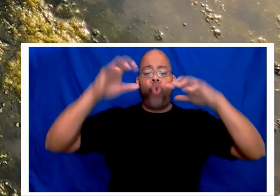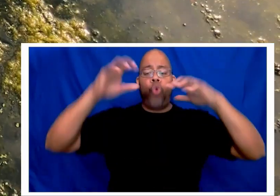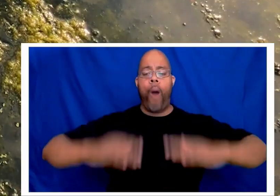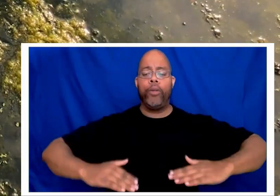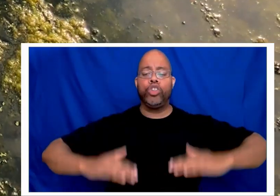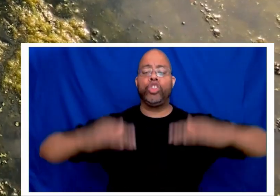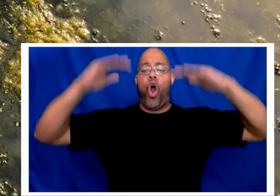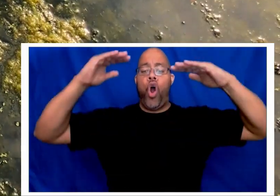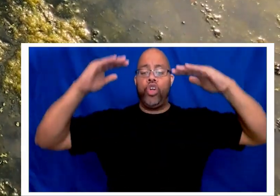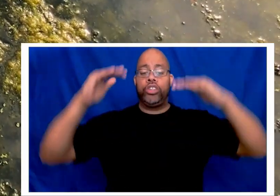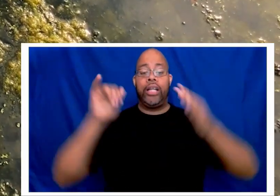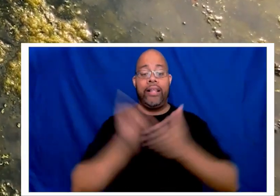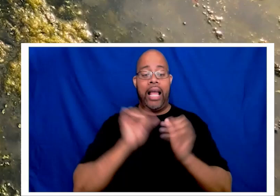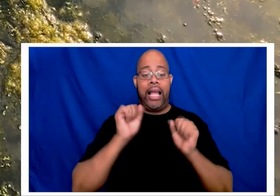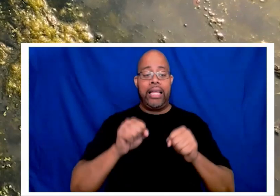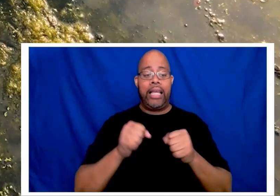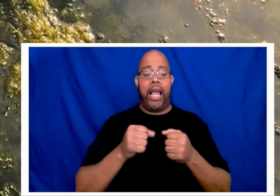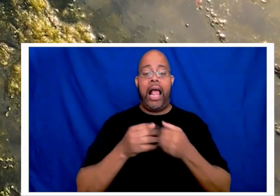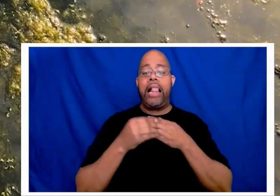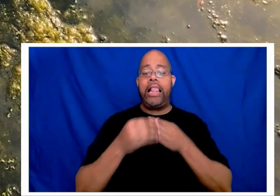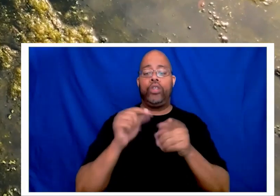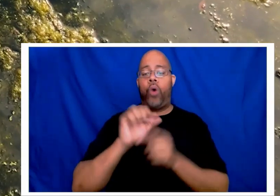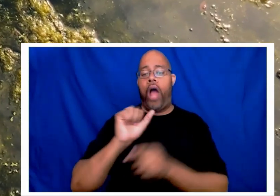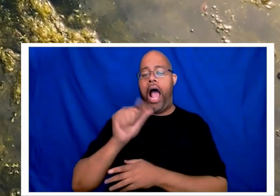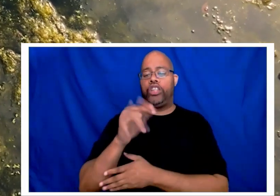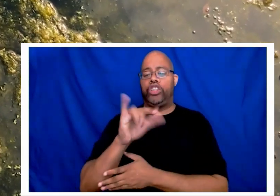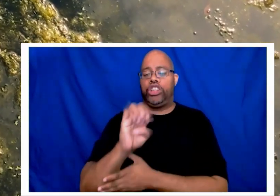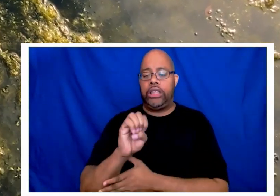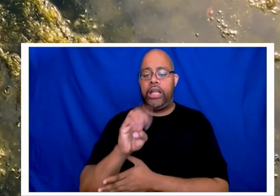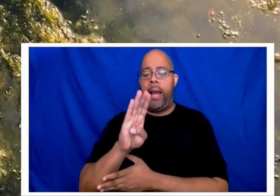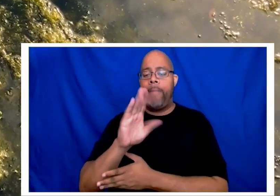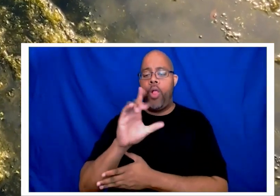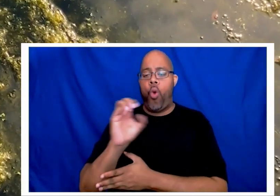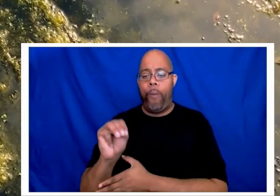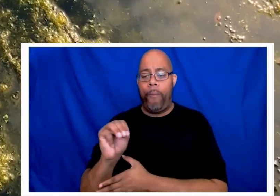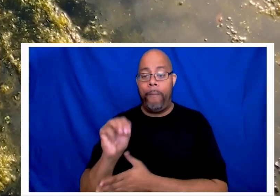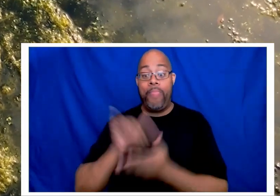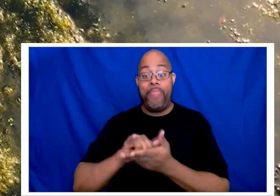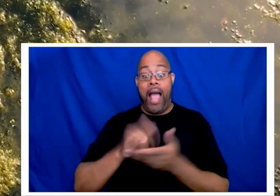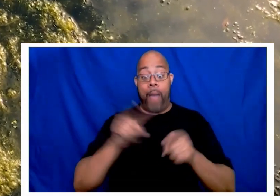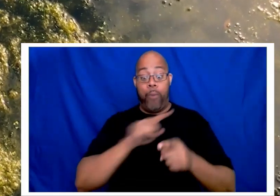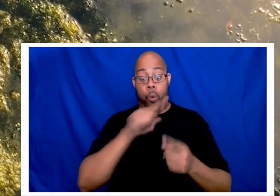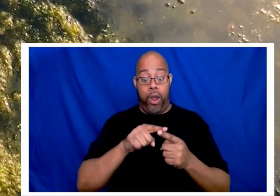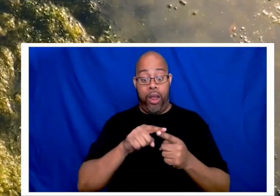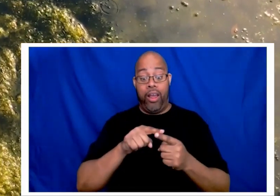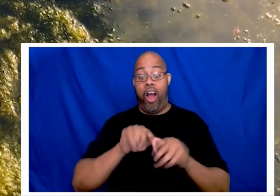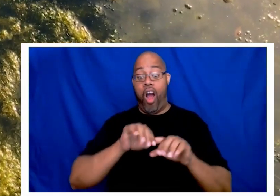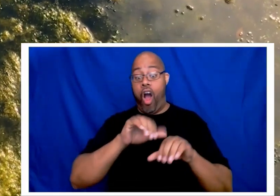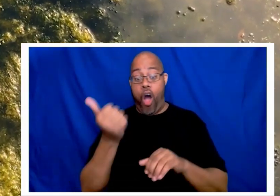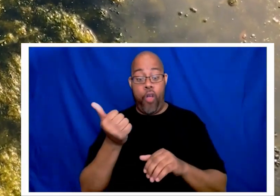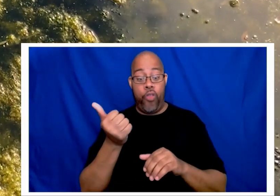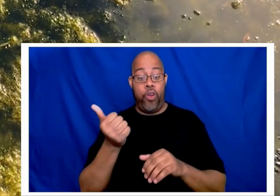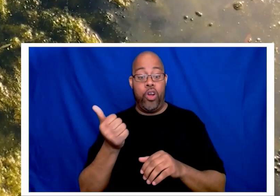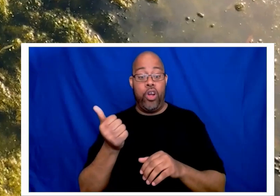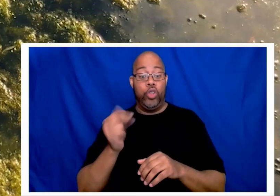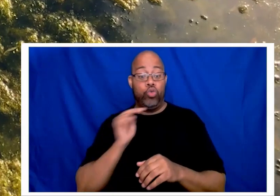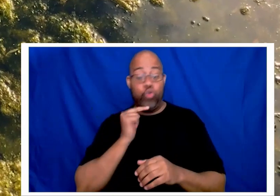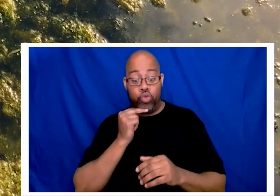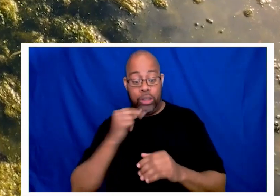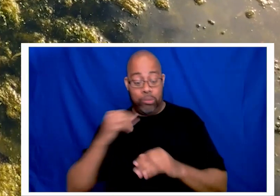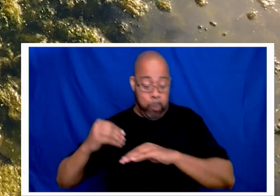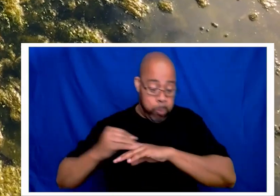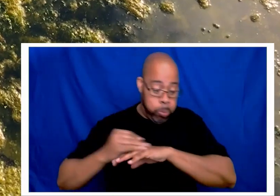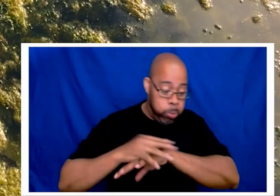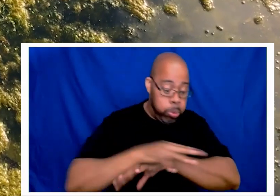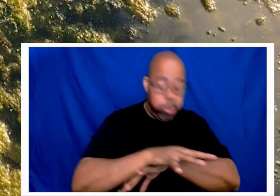leads to algae blooms. This happens when fertilizers rich in nitrate, ammonium, urea, phosphate, and other nutrients spark the overgrowth